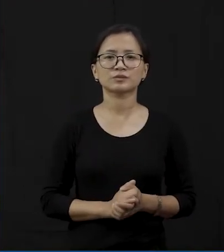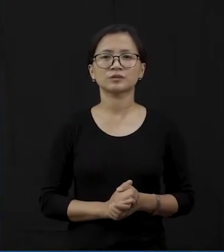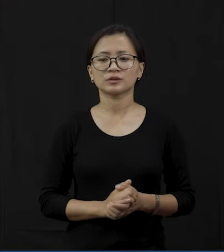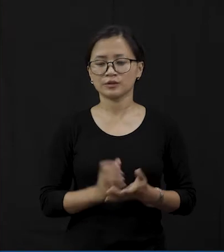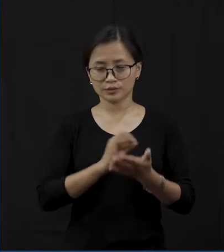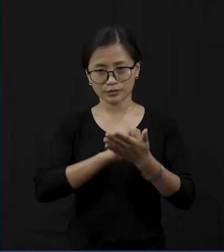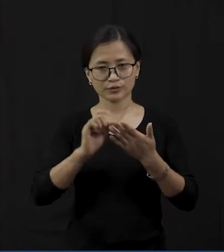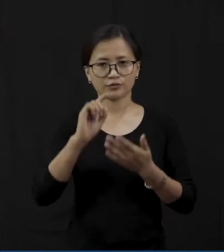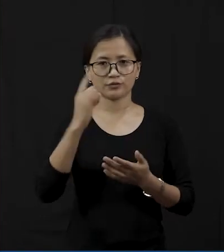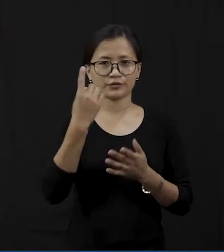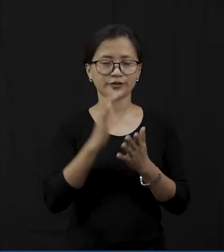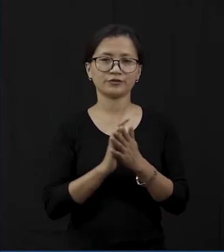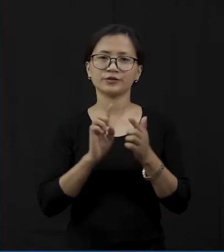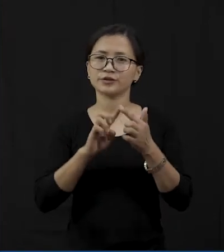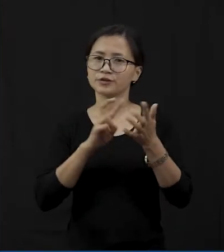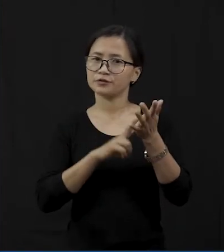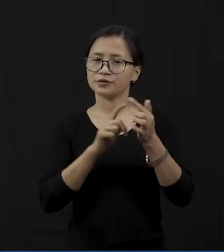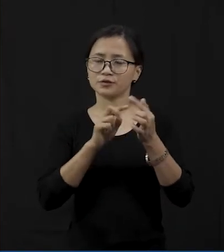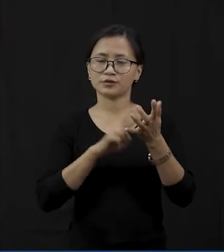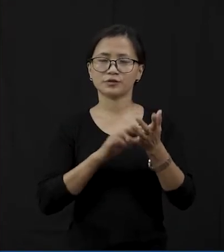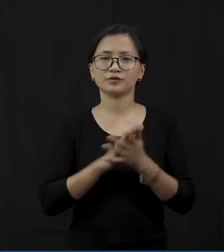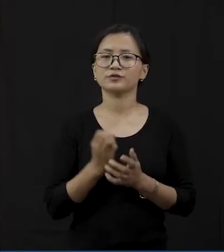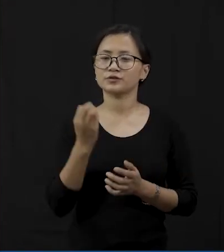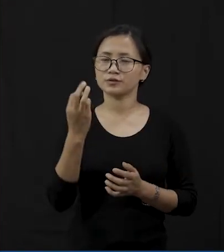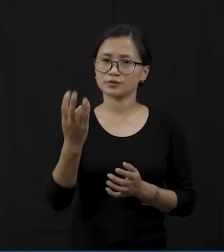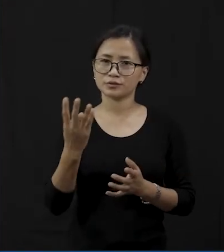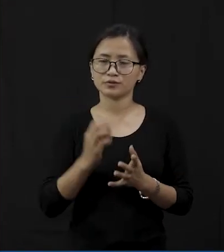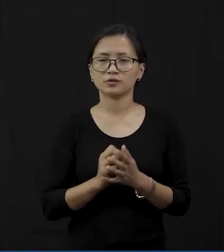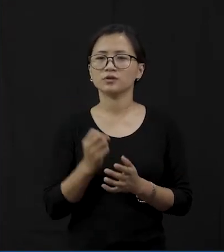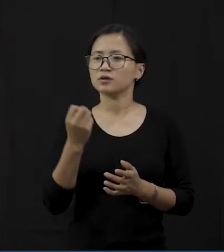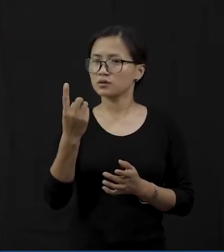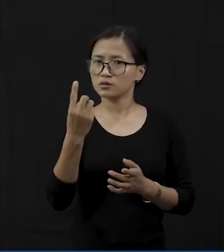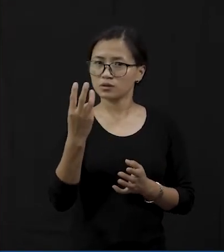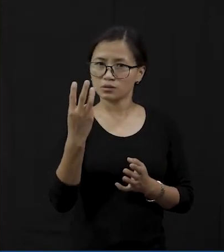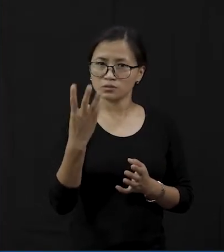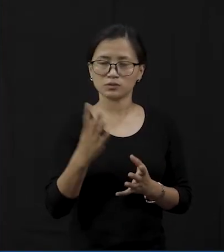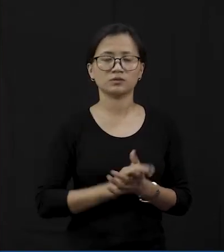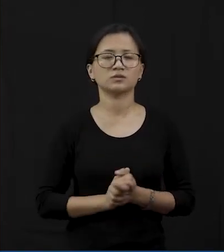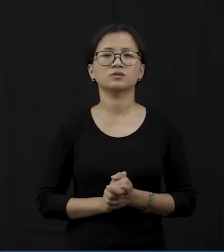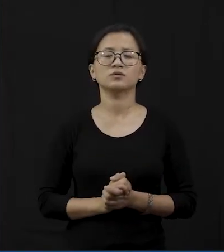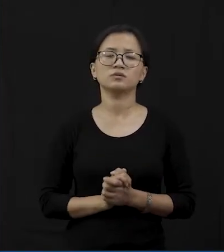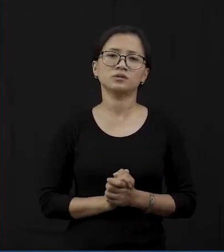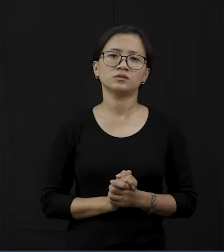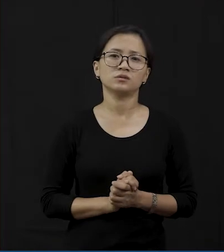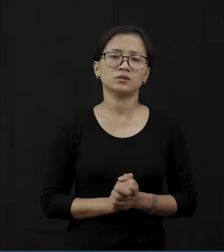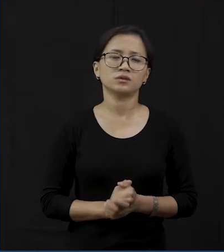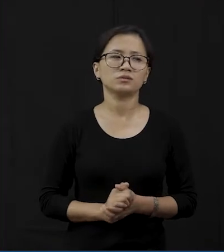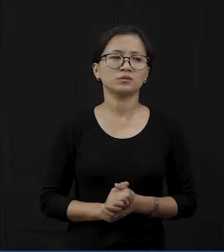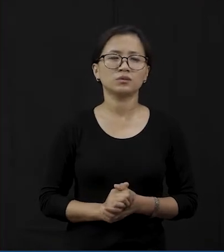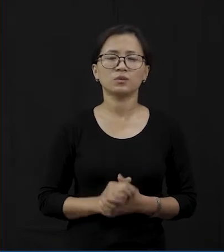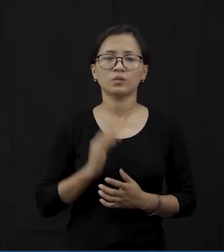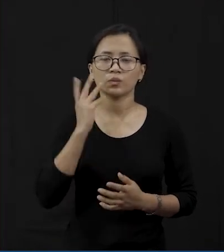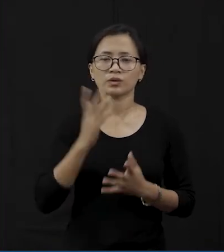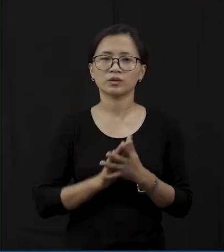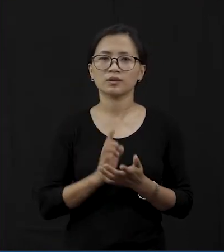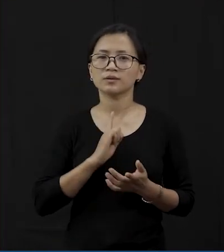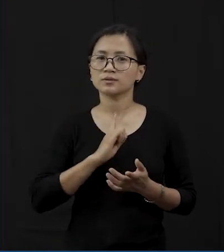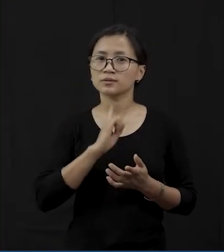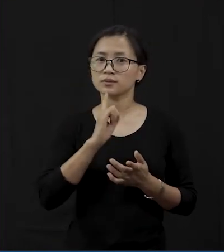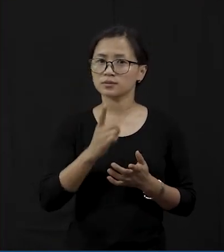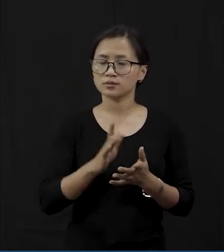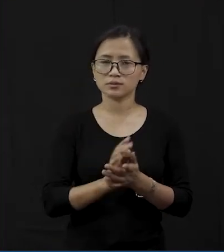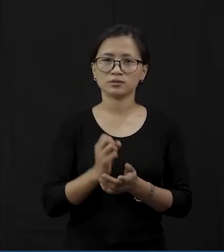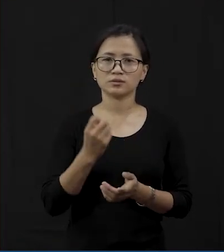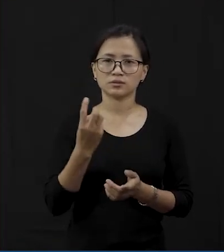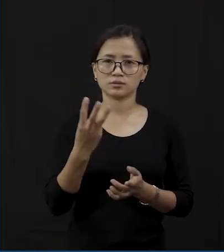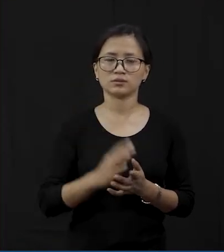Write the first 5 even numbers of the counting numbers. So counting numbers. When I say counting numbers, it starts